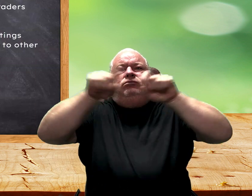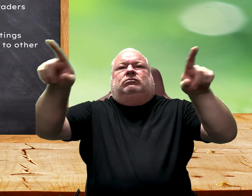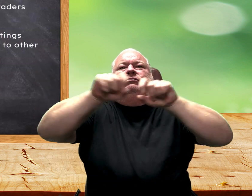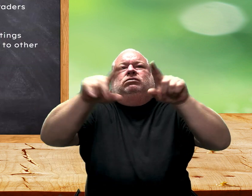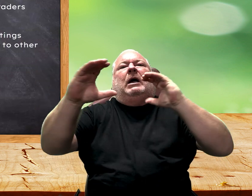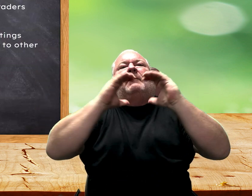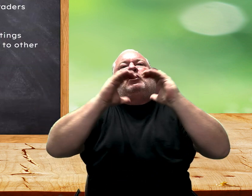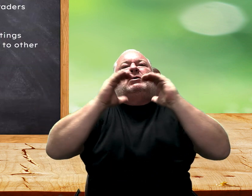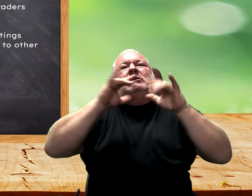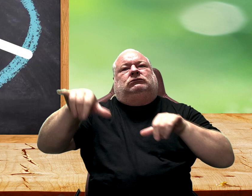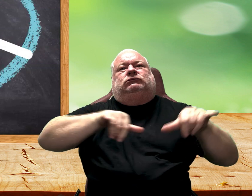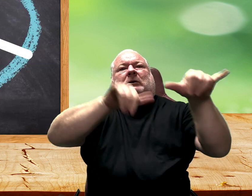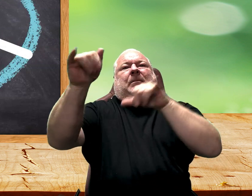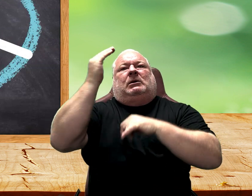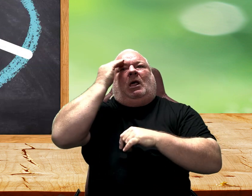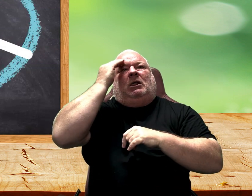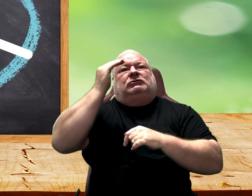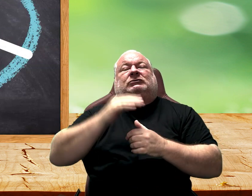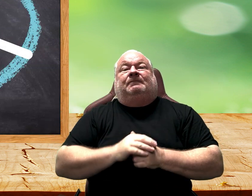members.